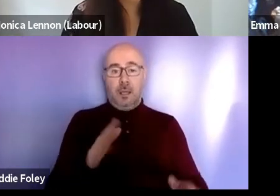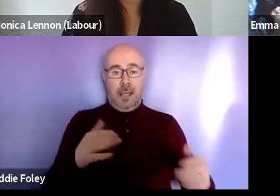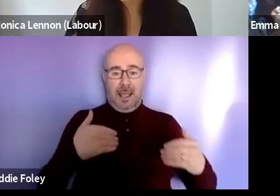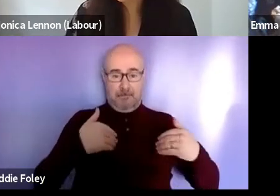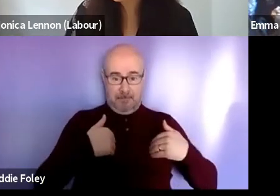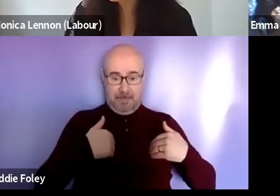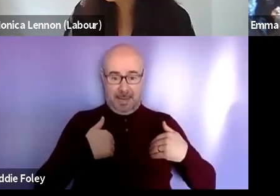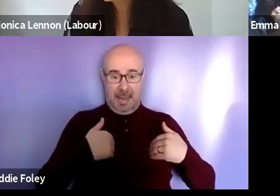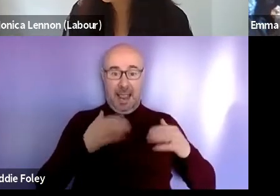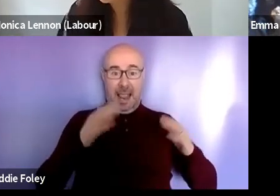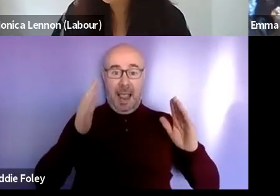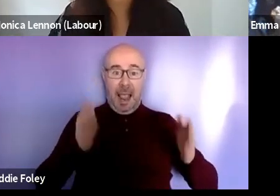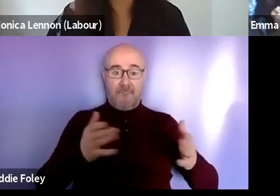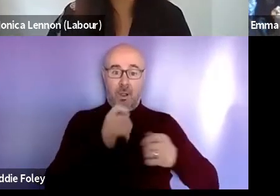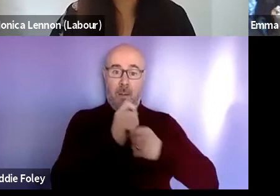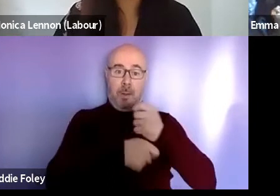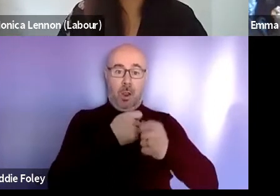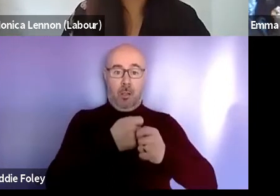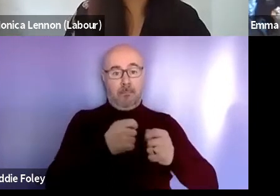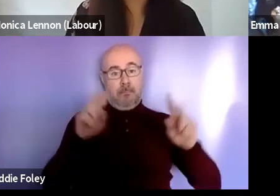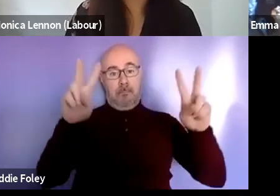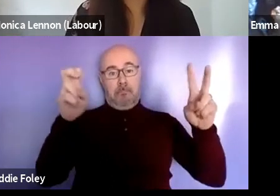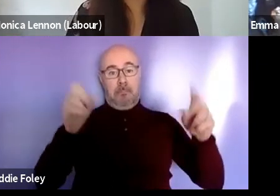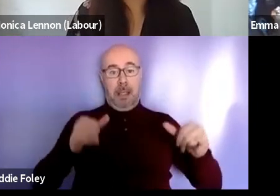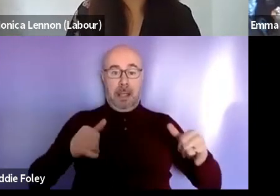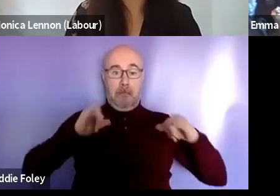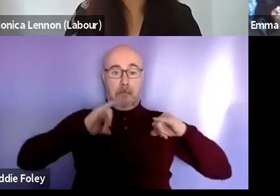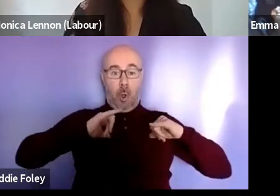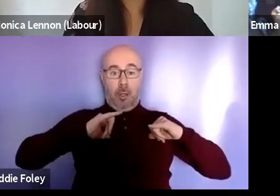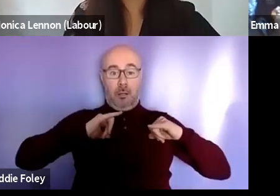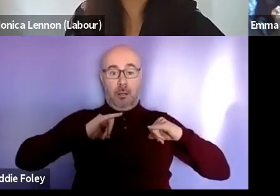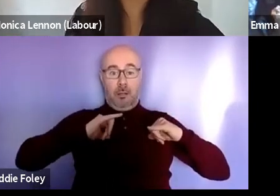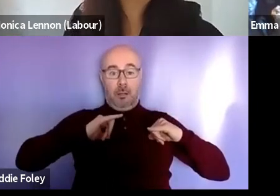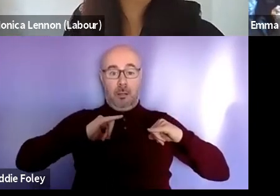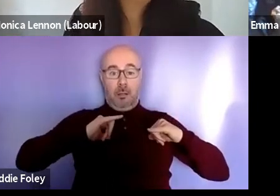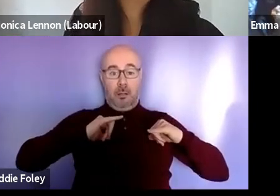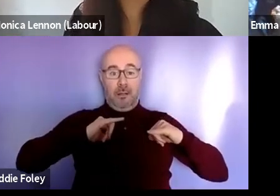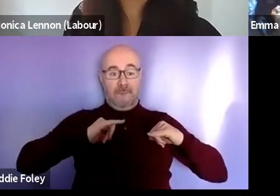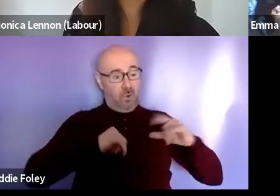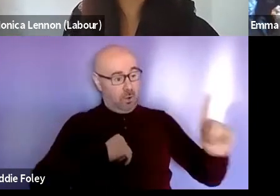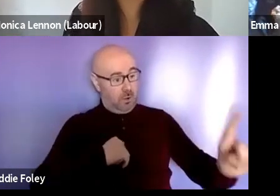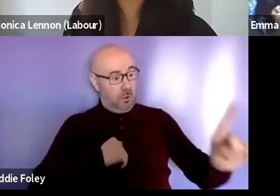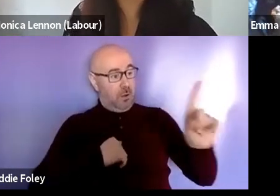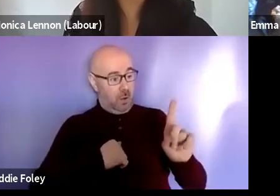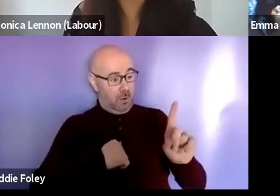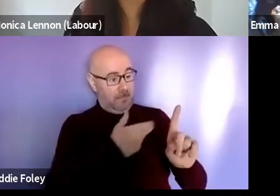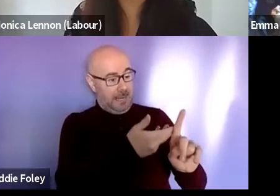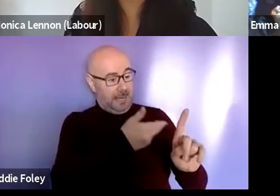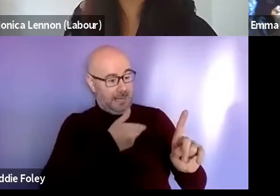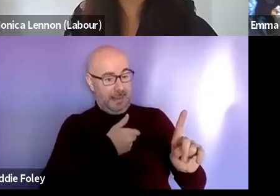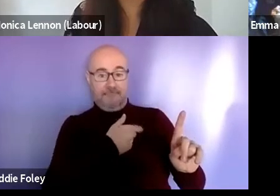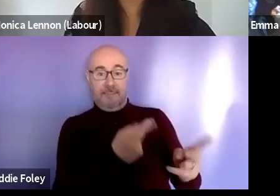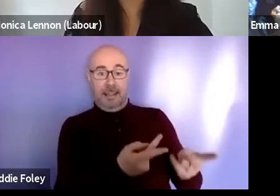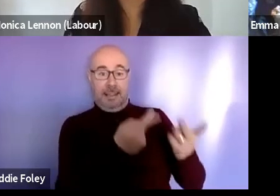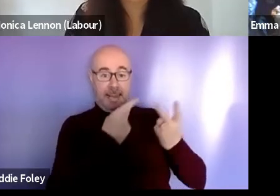some instances, they have to become the employer for the caregivers that they receive. That's adding an extra